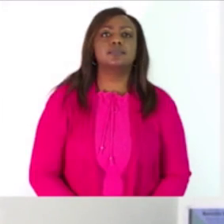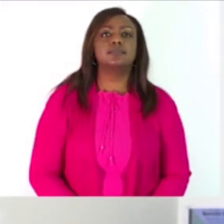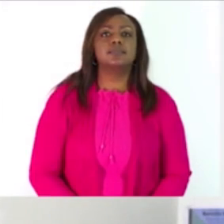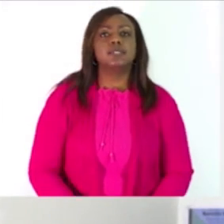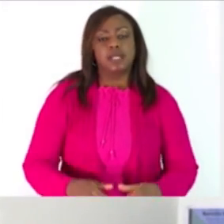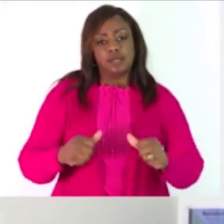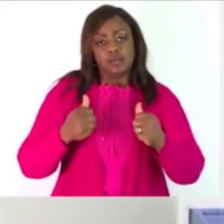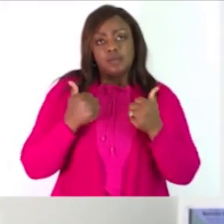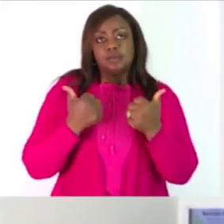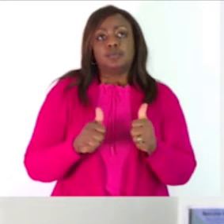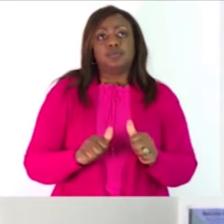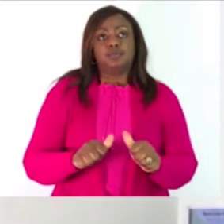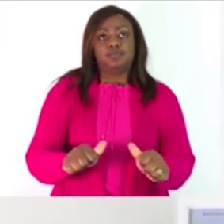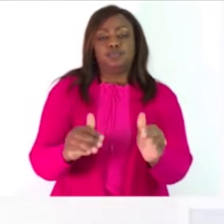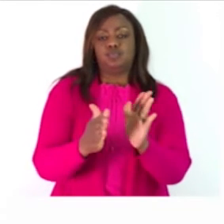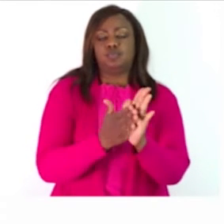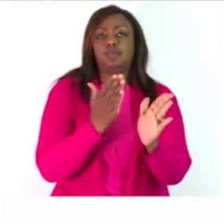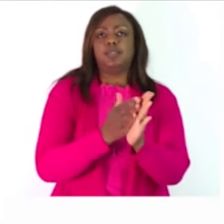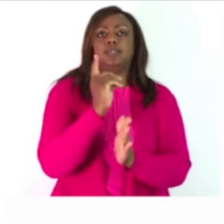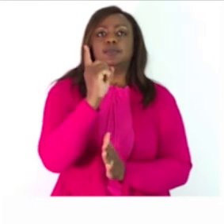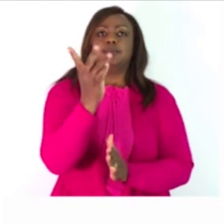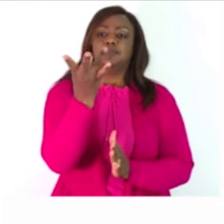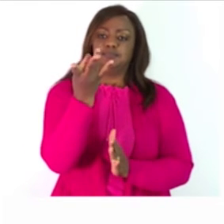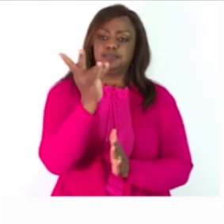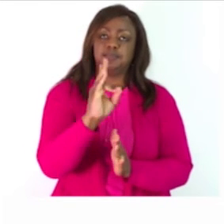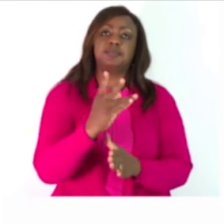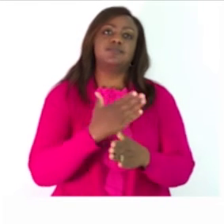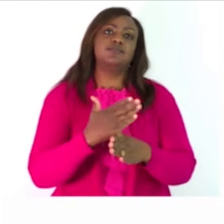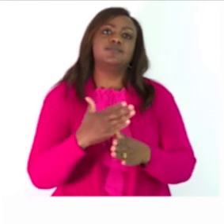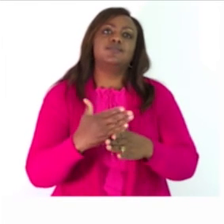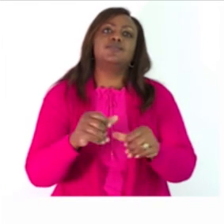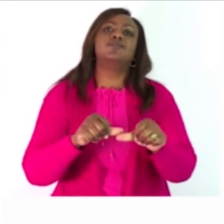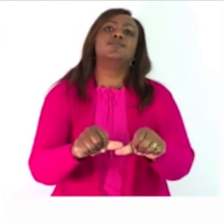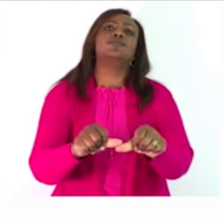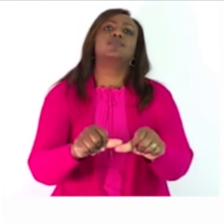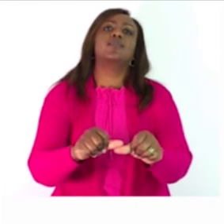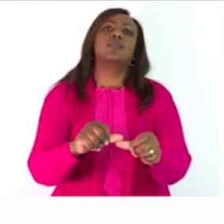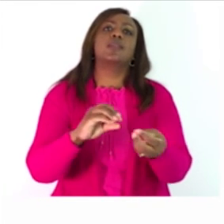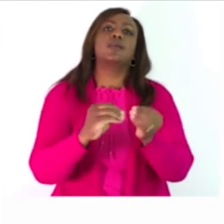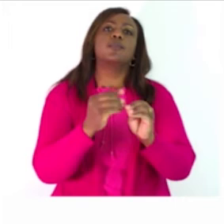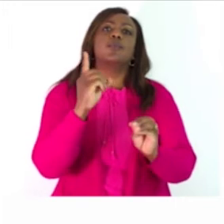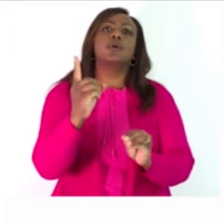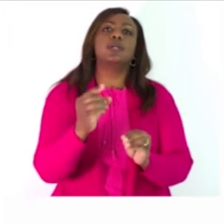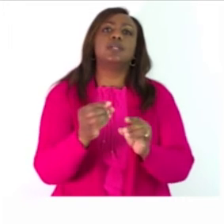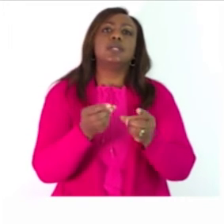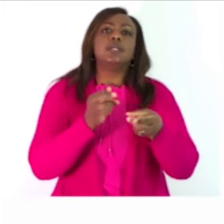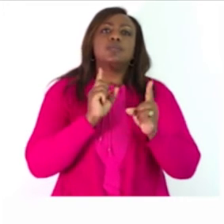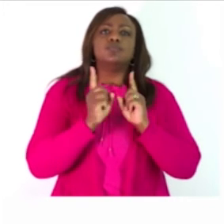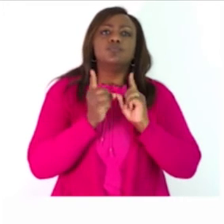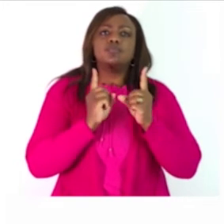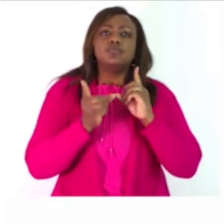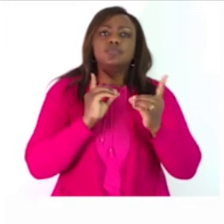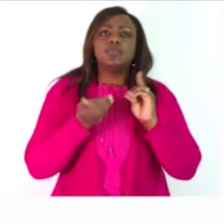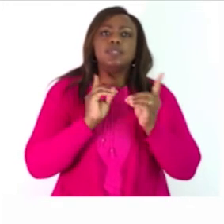Right, boys and girls, we turn to page 19, our activities. Number 1, describe how the